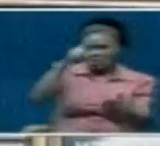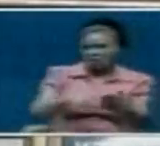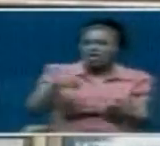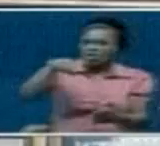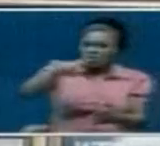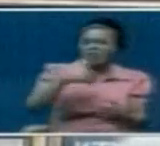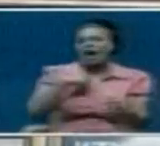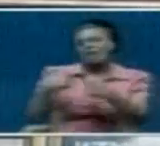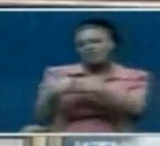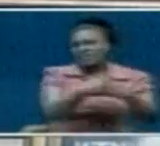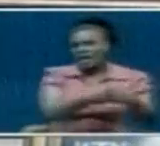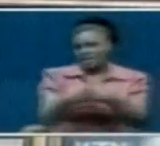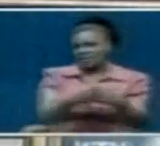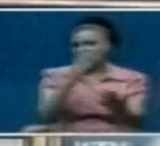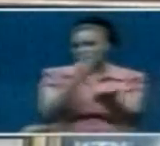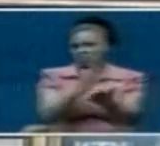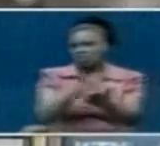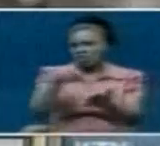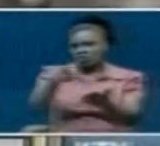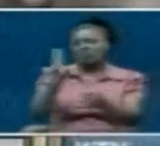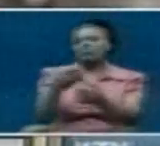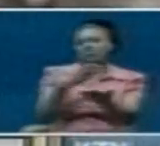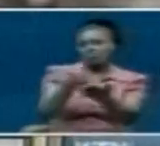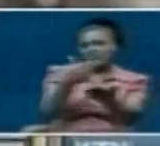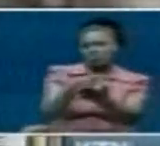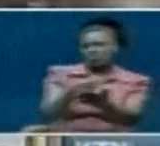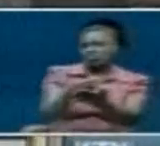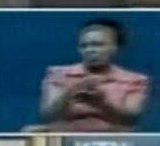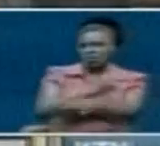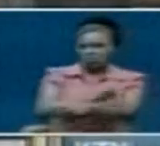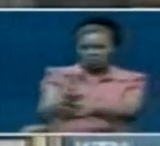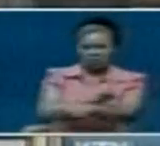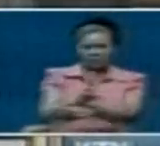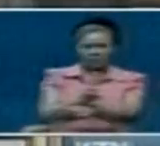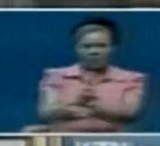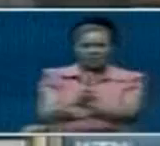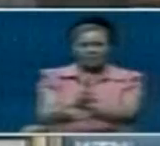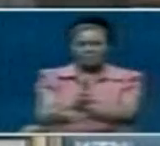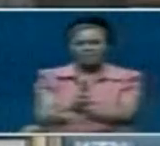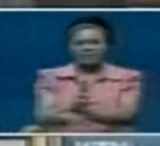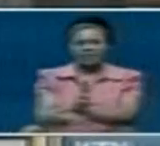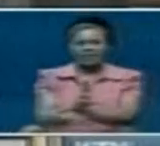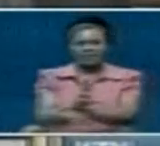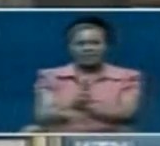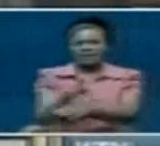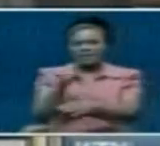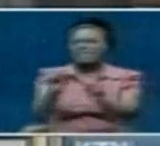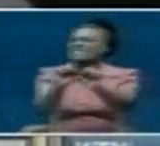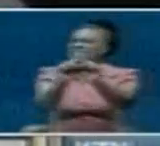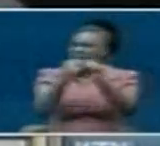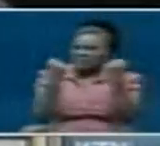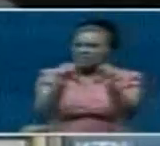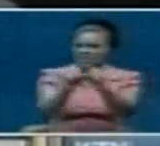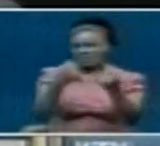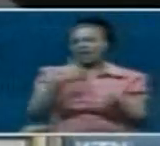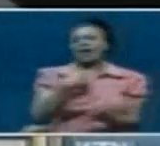had challenges, probably that's why you spend this money. Whatever we receipt is in very safe custody.